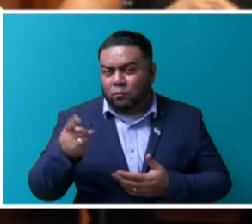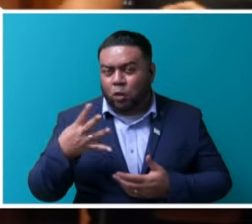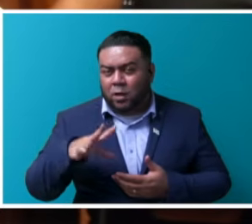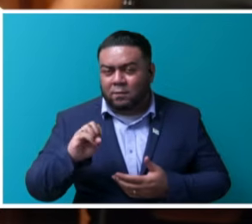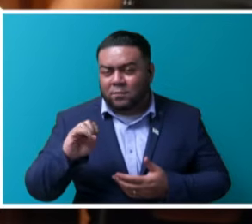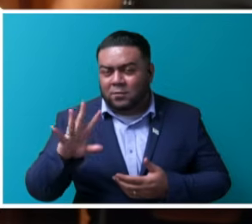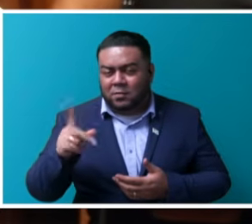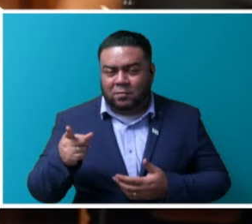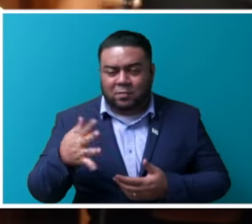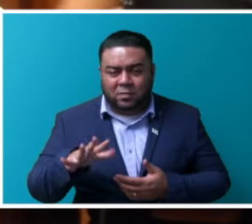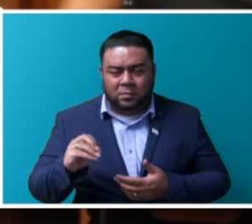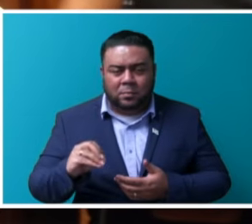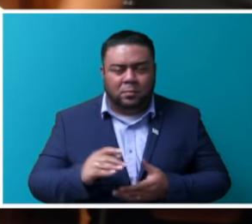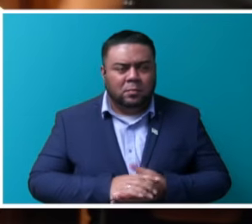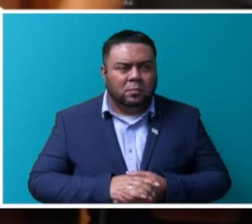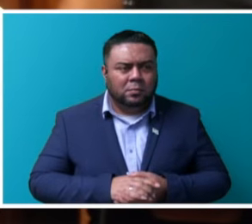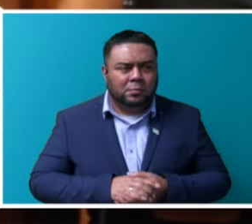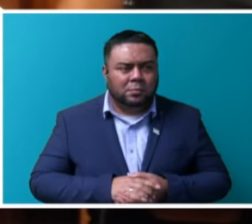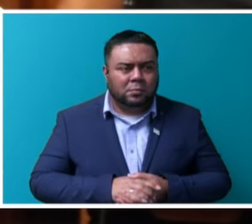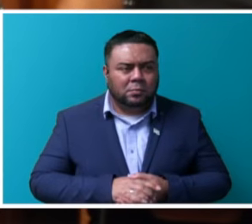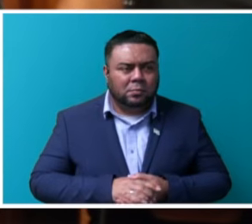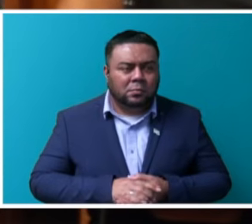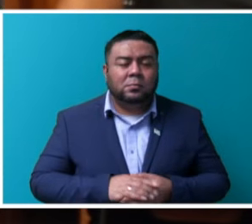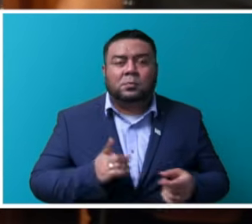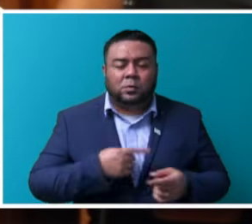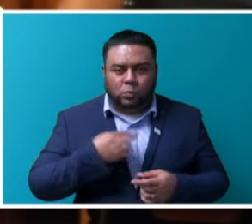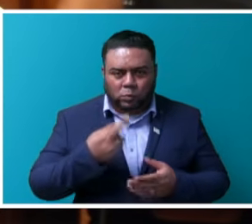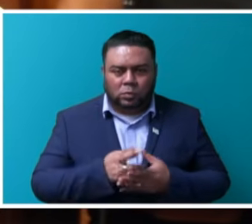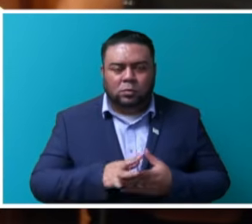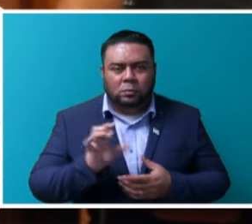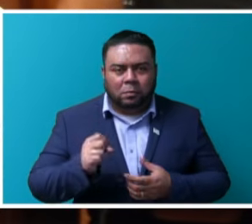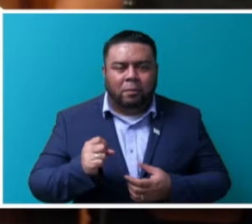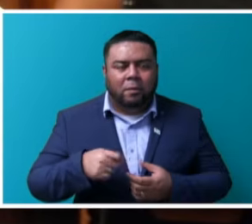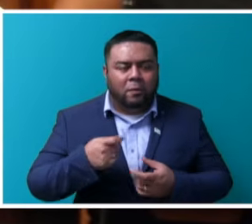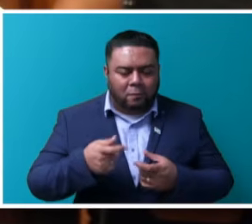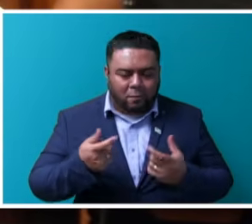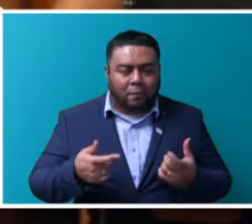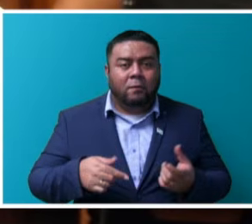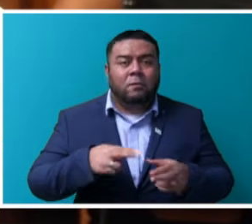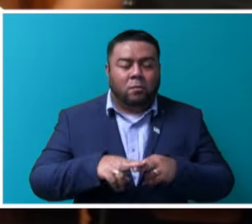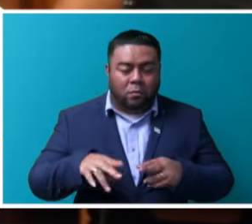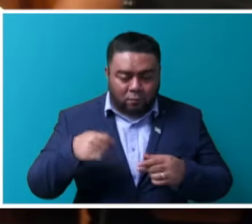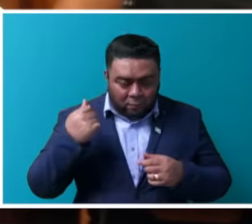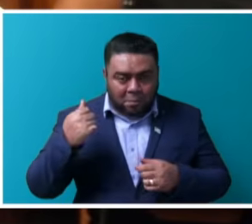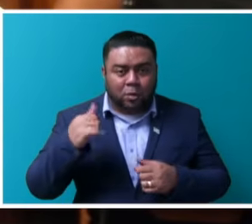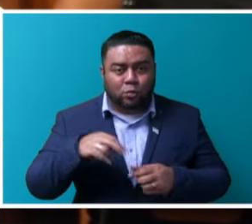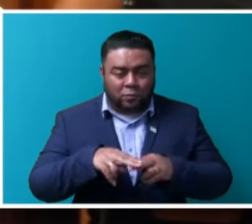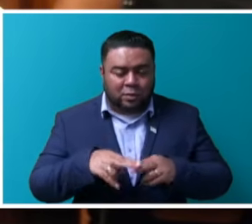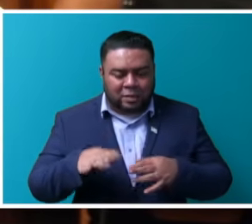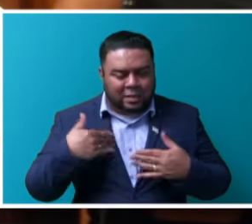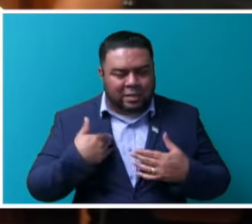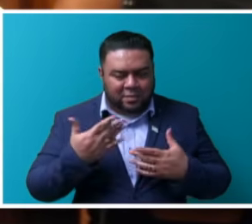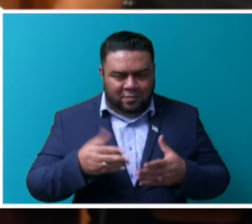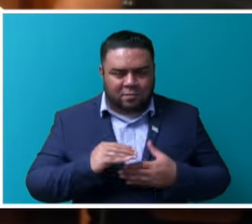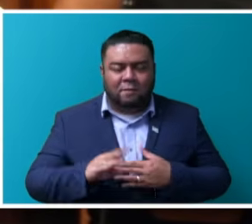3,450 to 1,500 for our diaspora who wish to acquire the Fijian citizenship and return to Fiji, live and invest effective